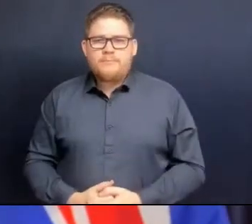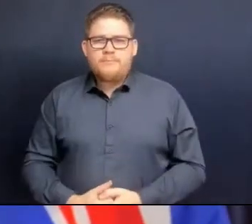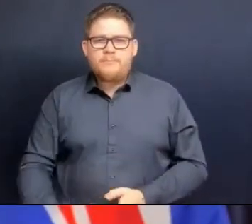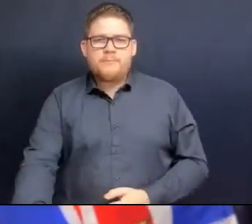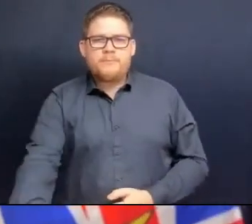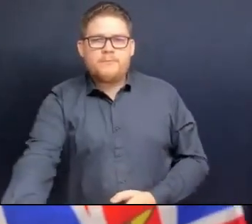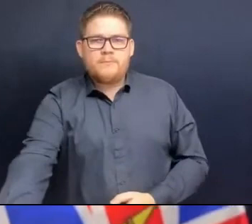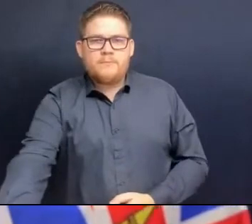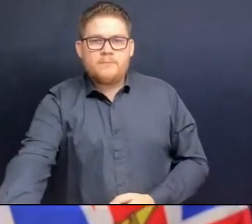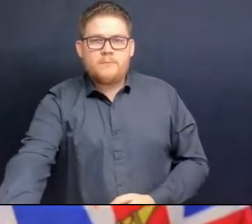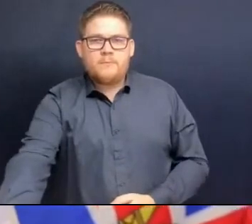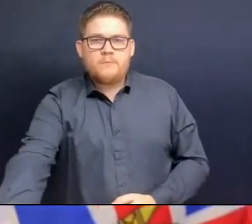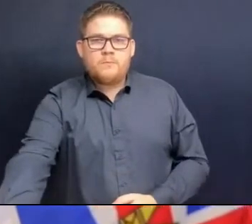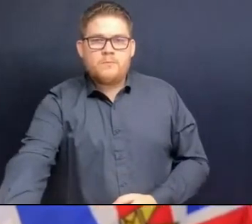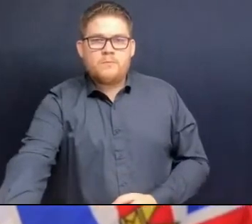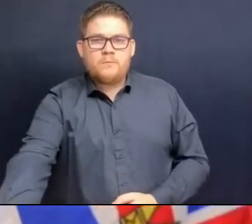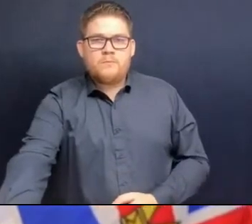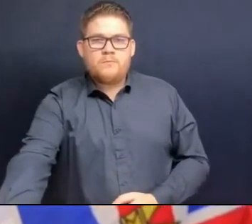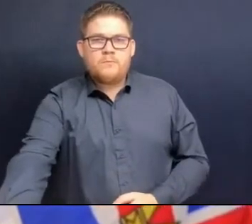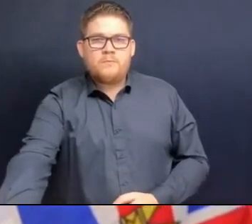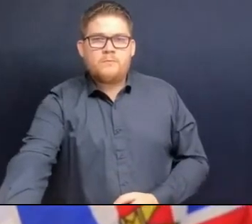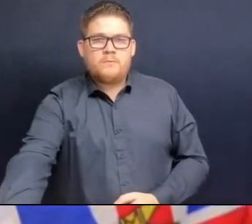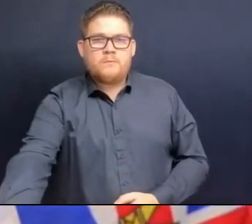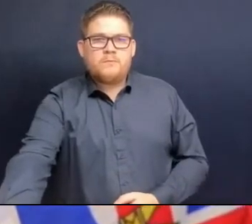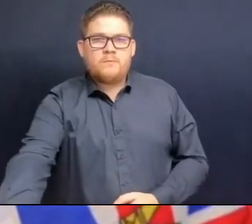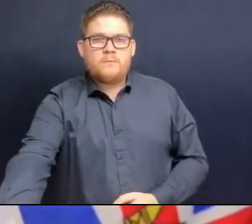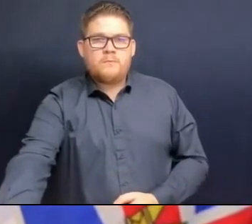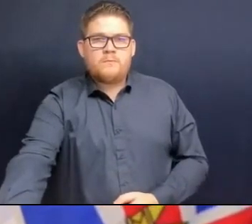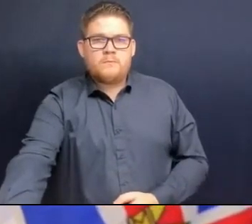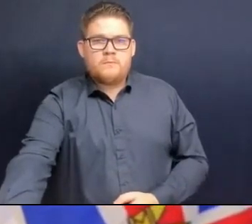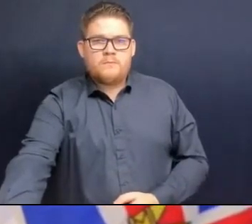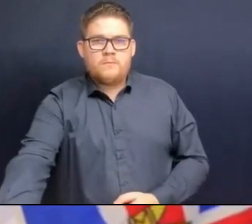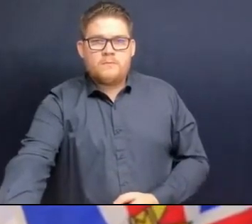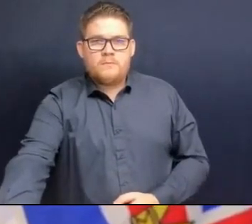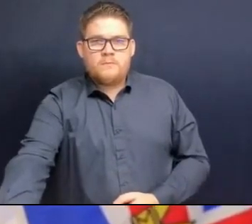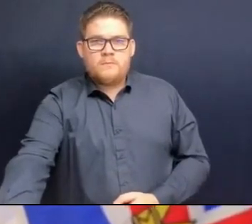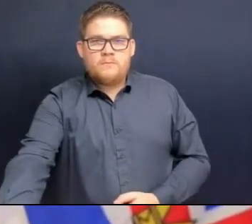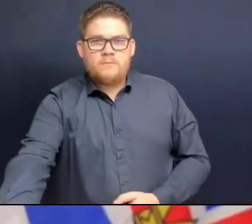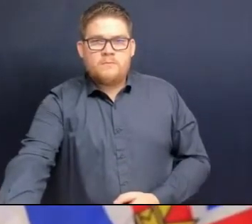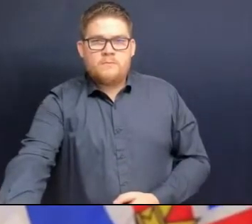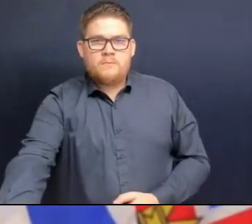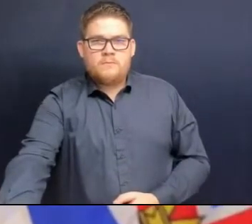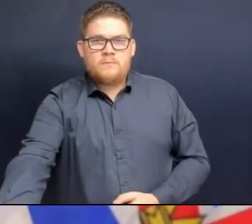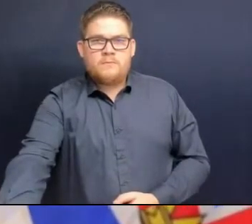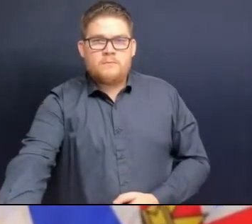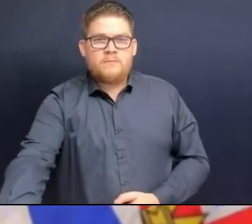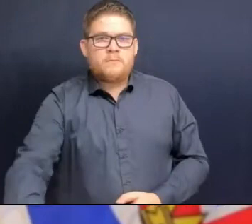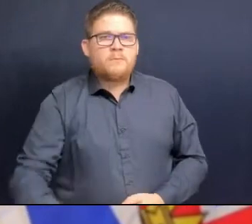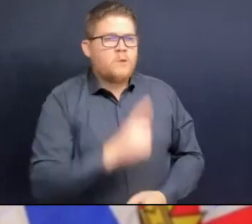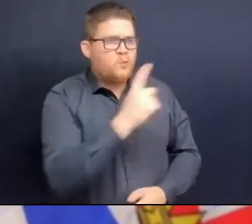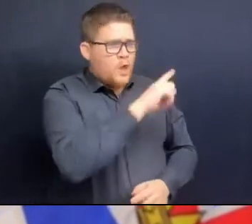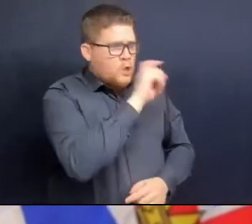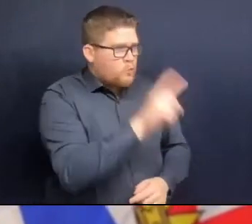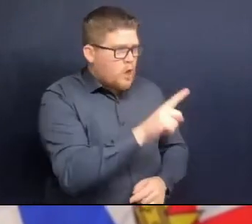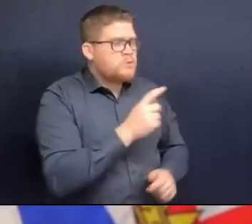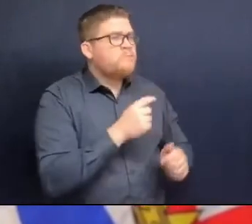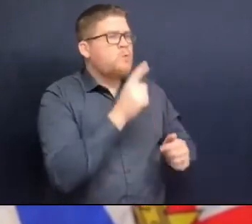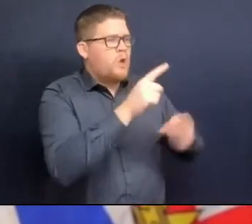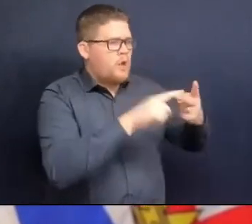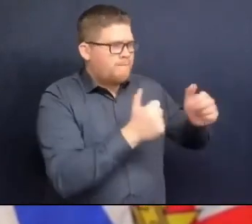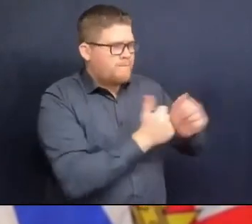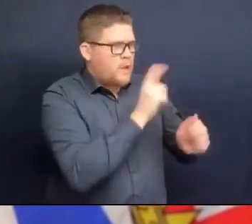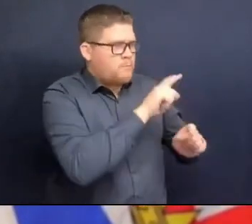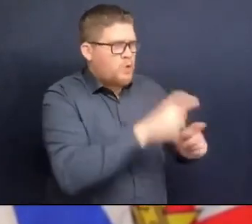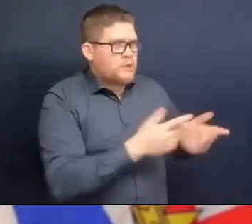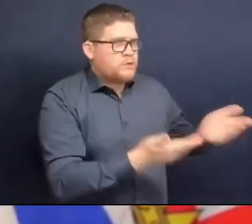on the line, please press star 1 to enter the queue. You'll be limited to one question and one follow-up. Our first question today goes to Vaughn Palmer, Vancouver Sun.